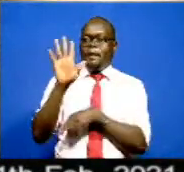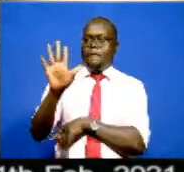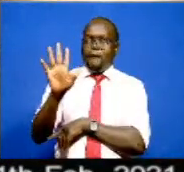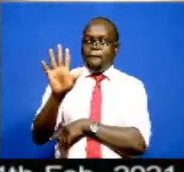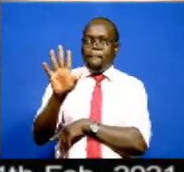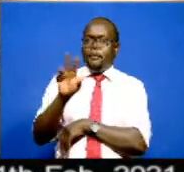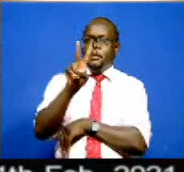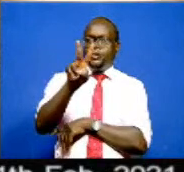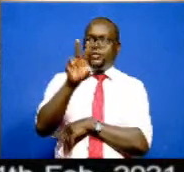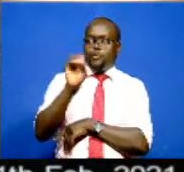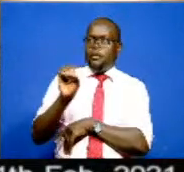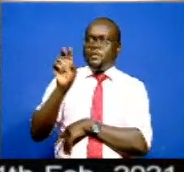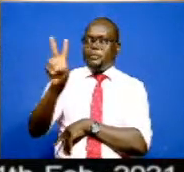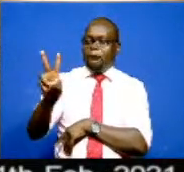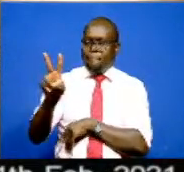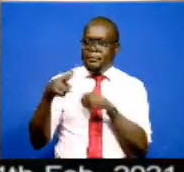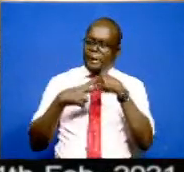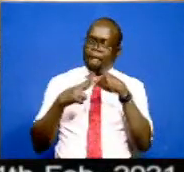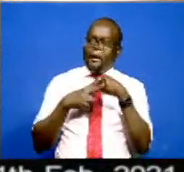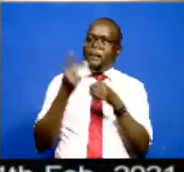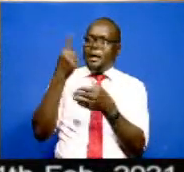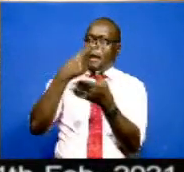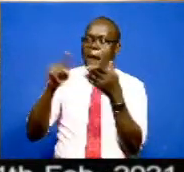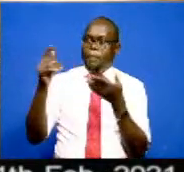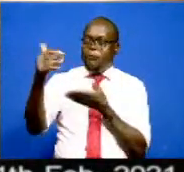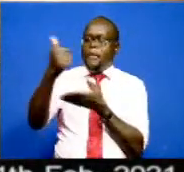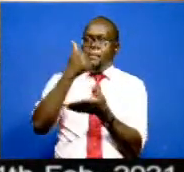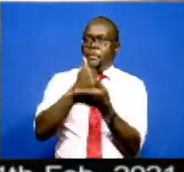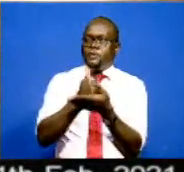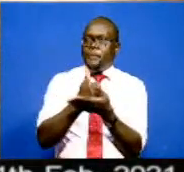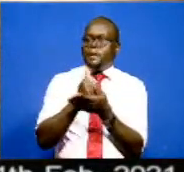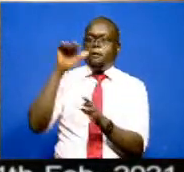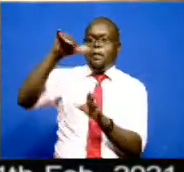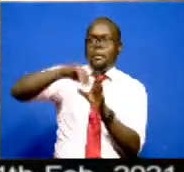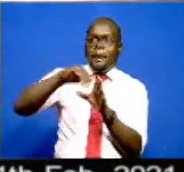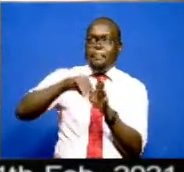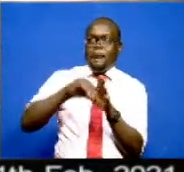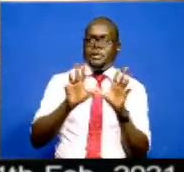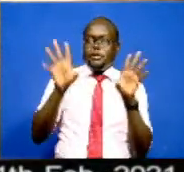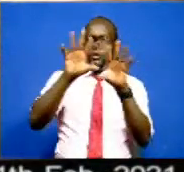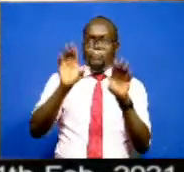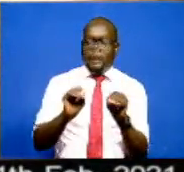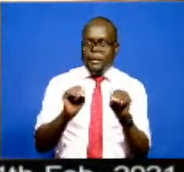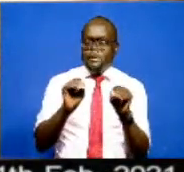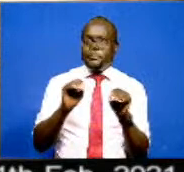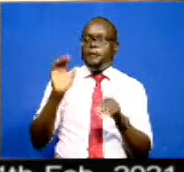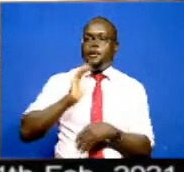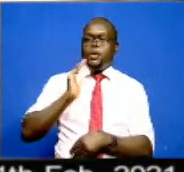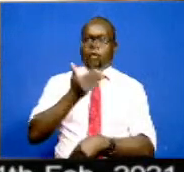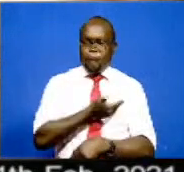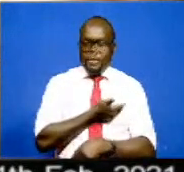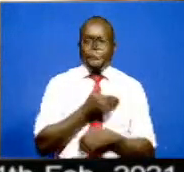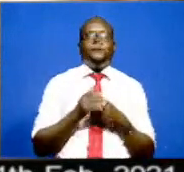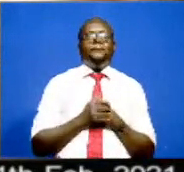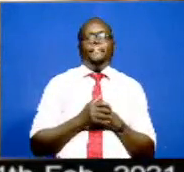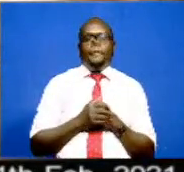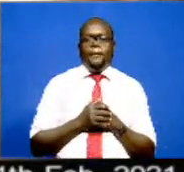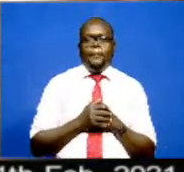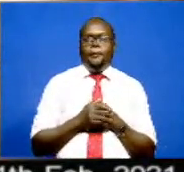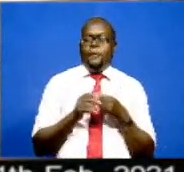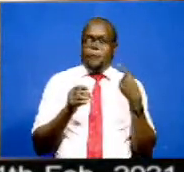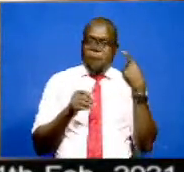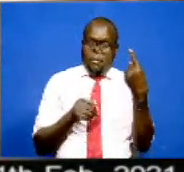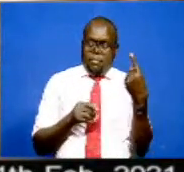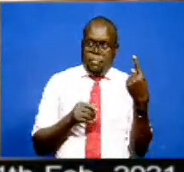and 207, this House approves the appointment of the following members to the Budget and Appropriations Committee. Number